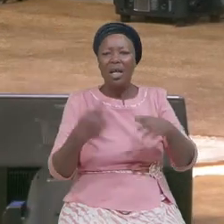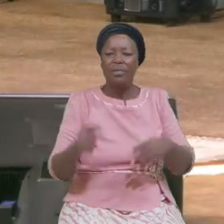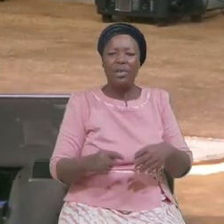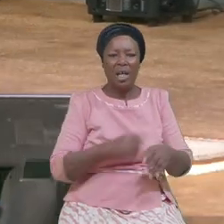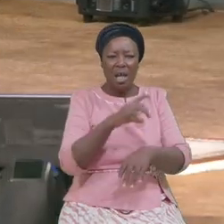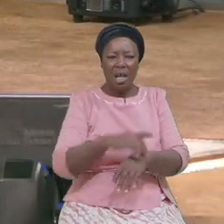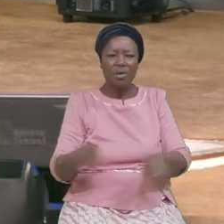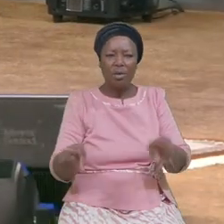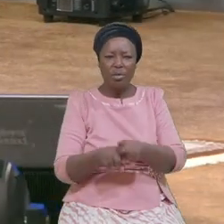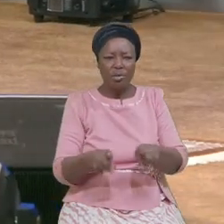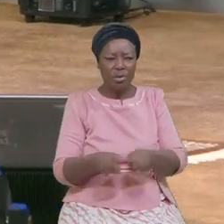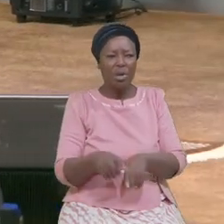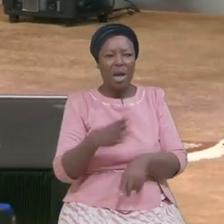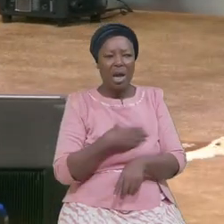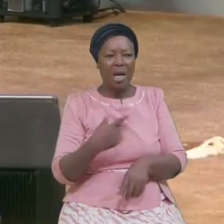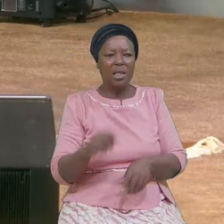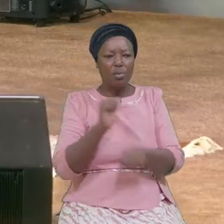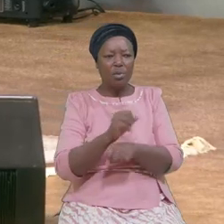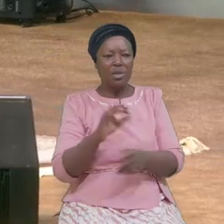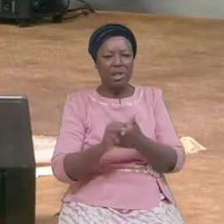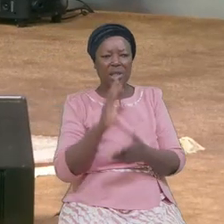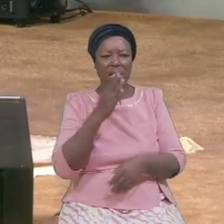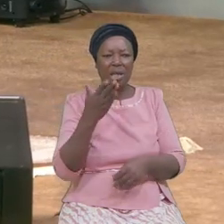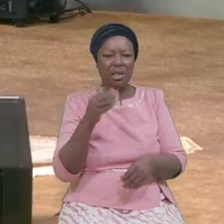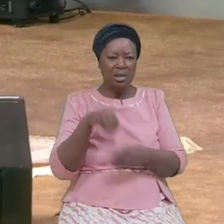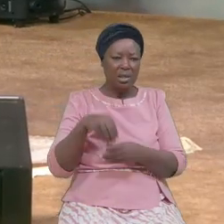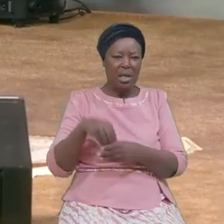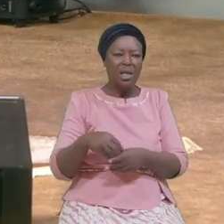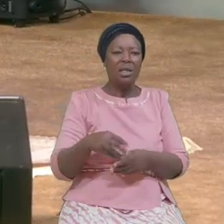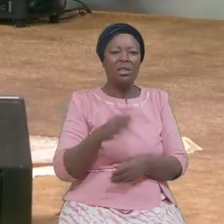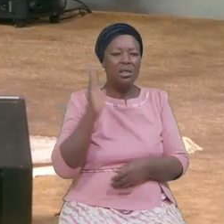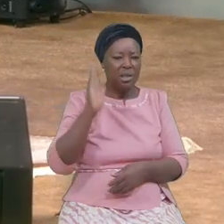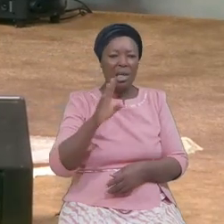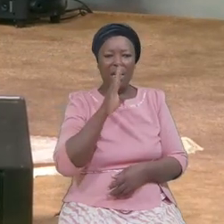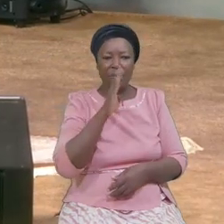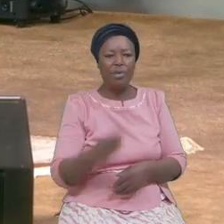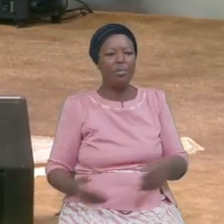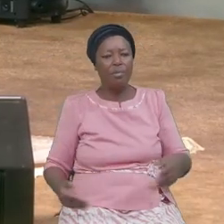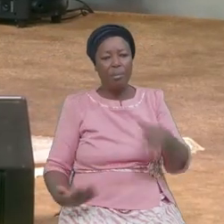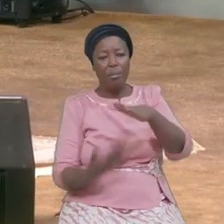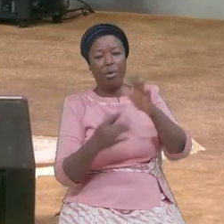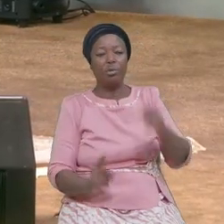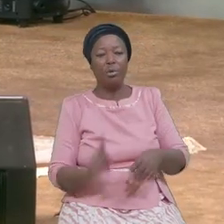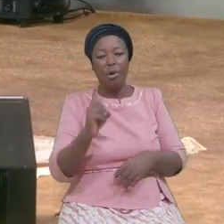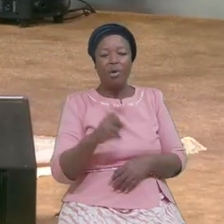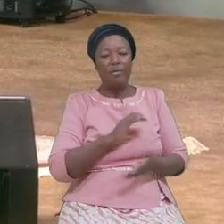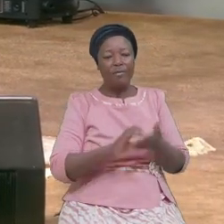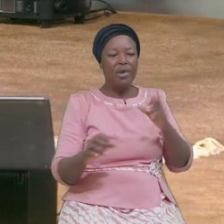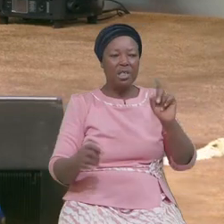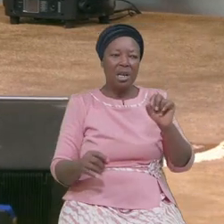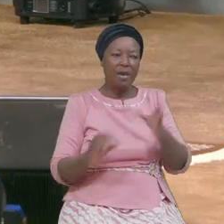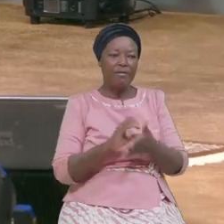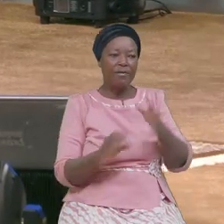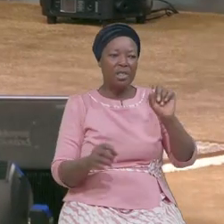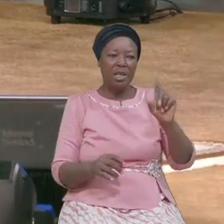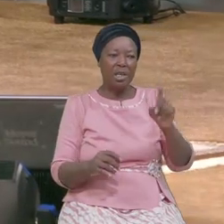also and the works that are therein shall be burnt up. Verse 11. In verse